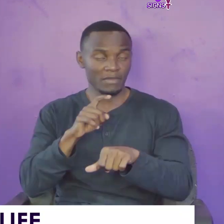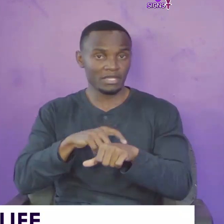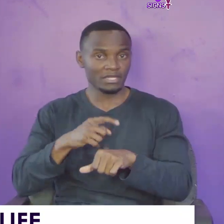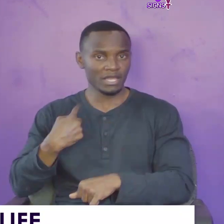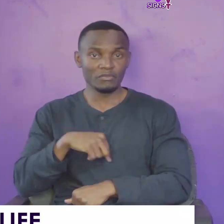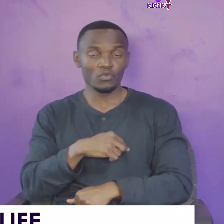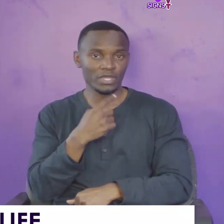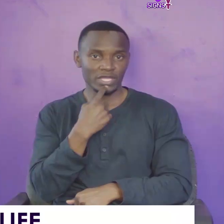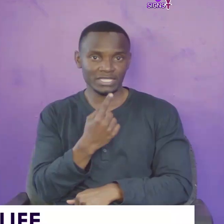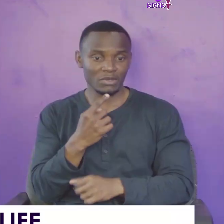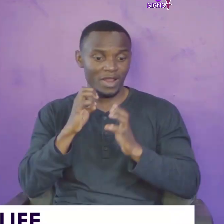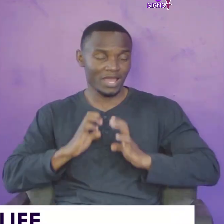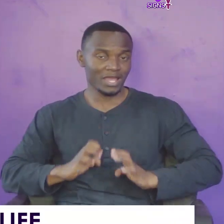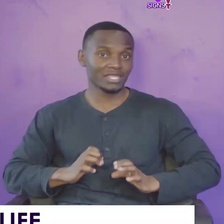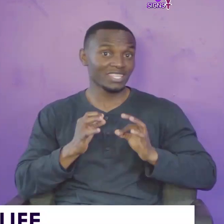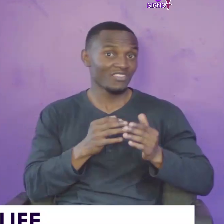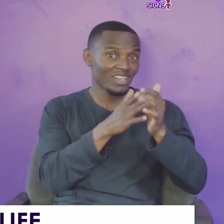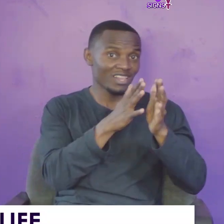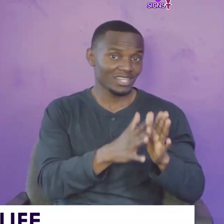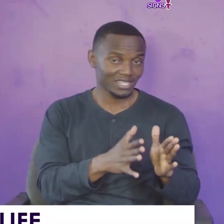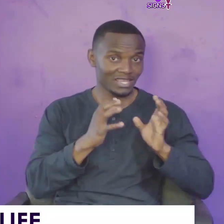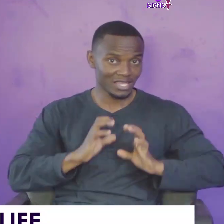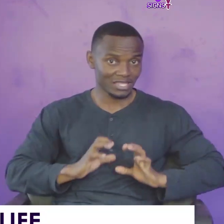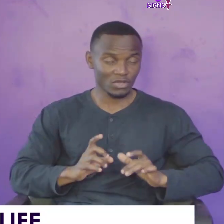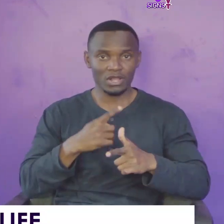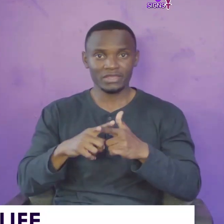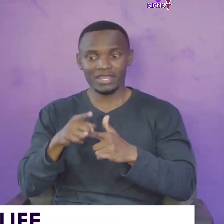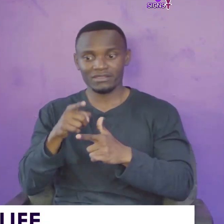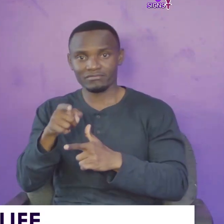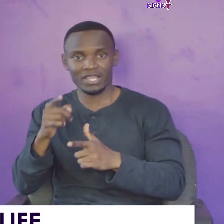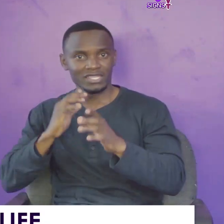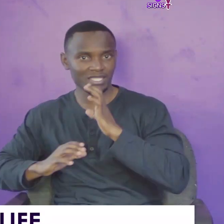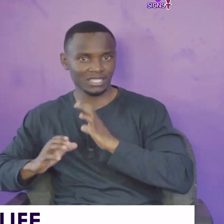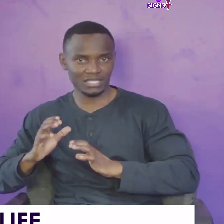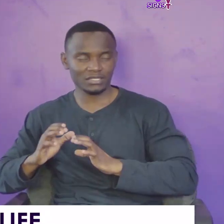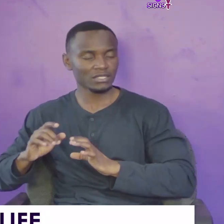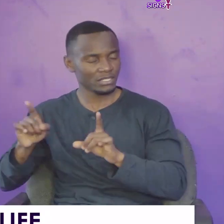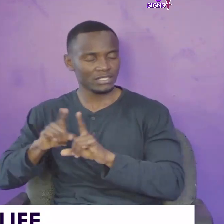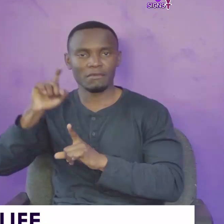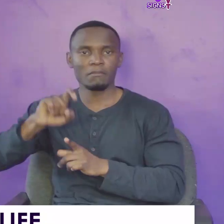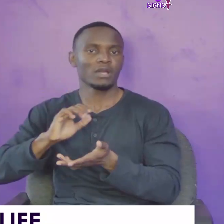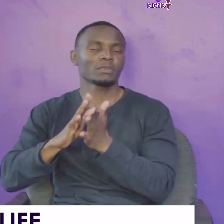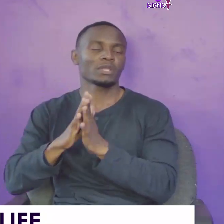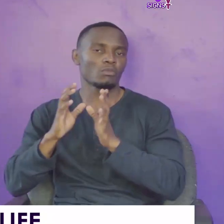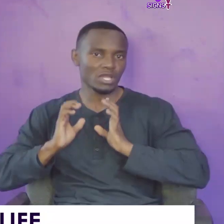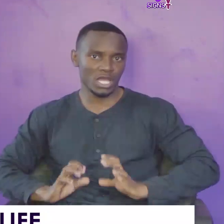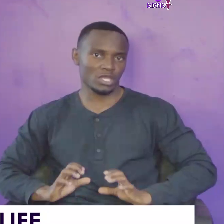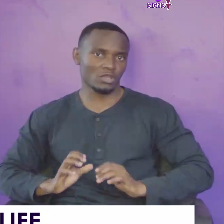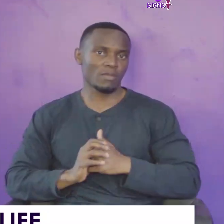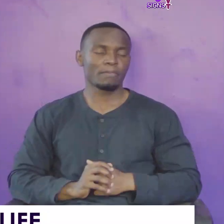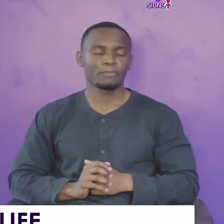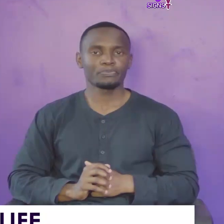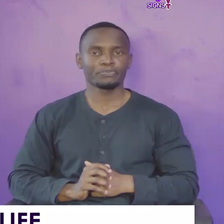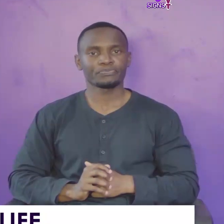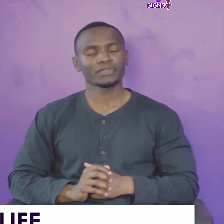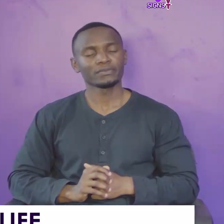are ethical, that the individual in the society doesn't have a burden to be ethical. That's true. That tells me something.